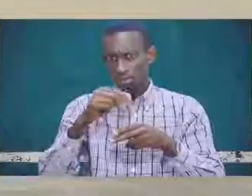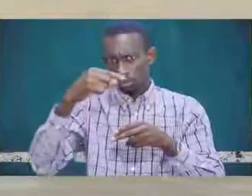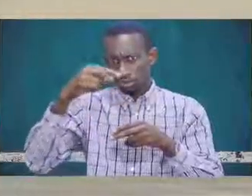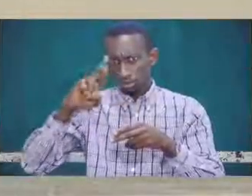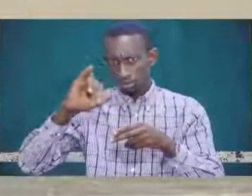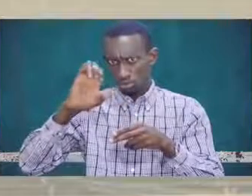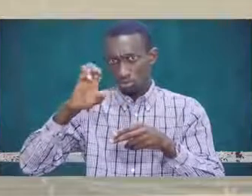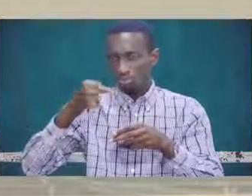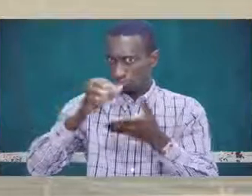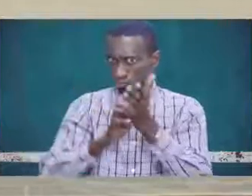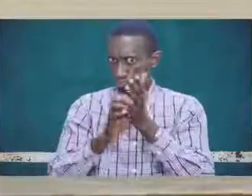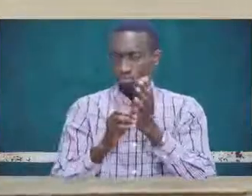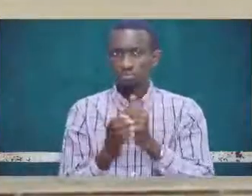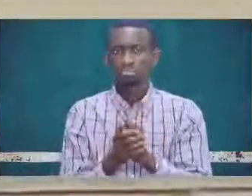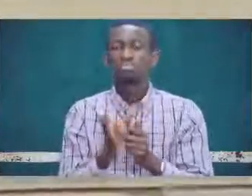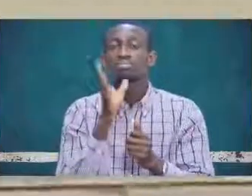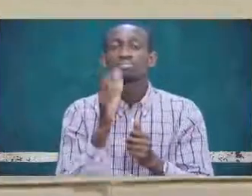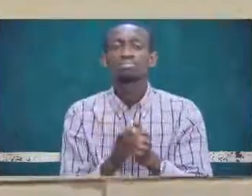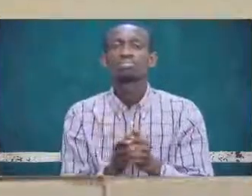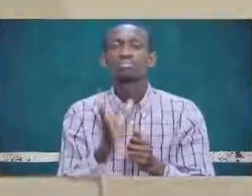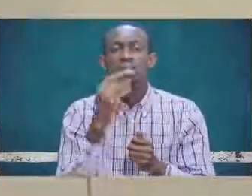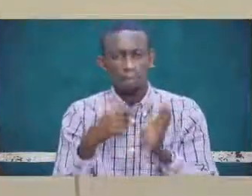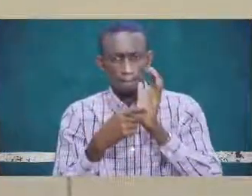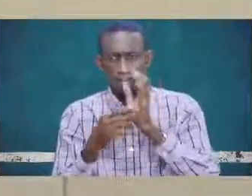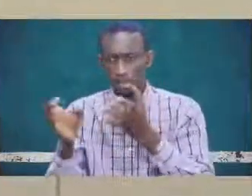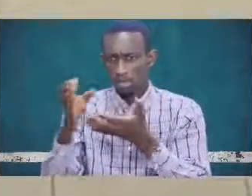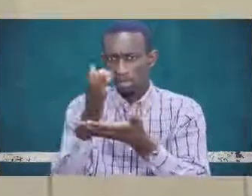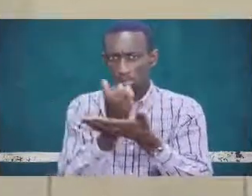of gastric juice? Let's have some components.